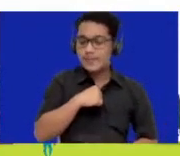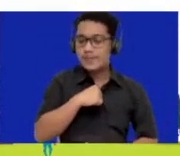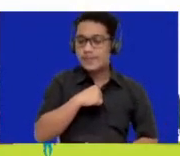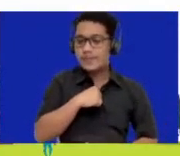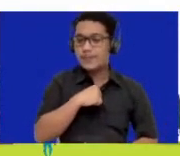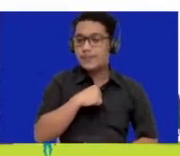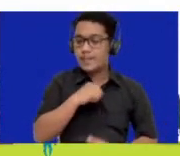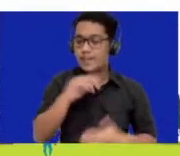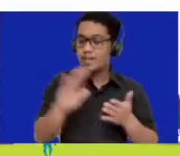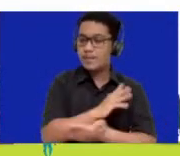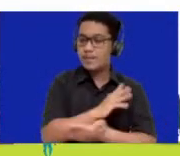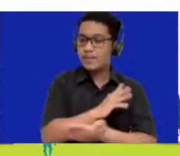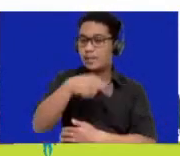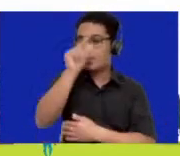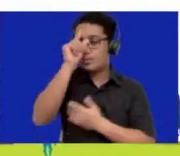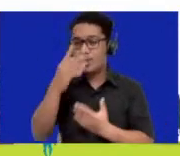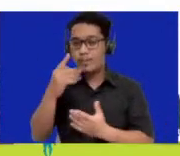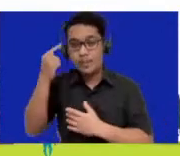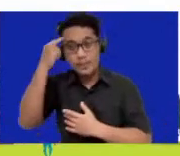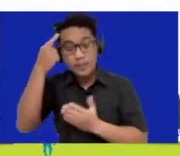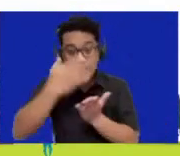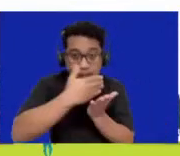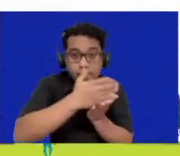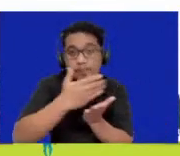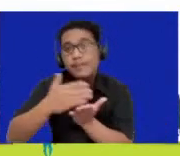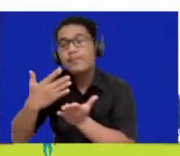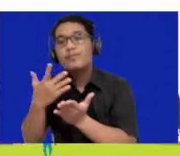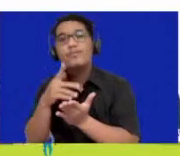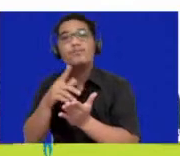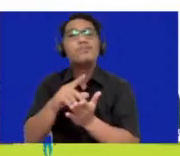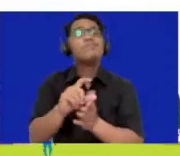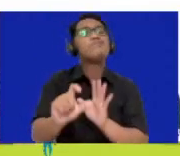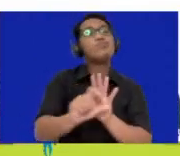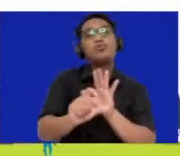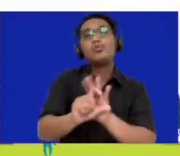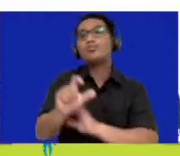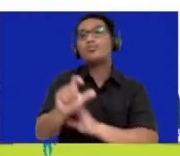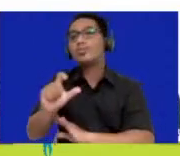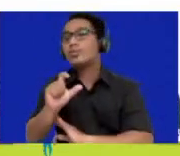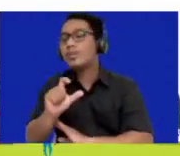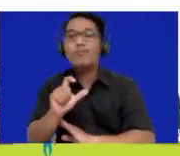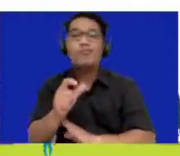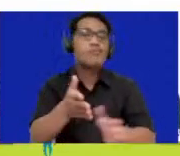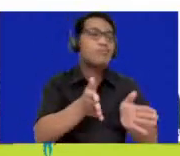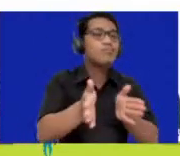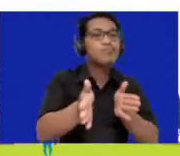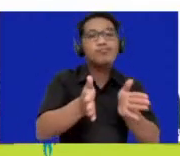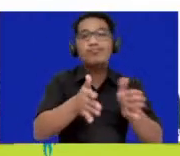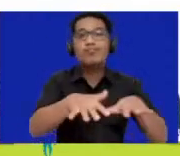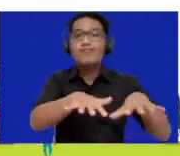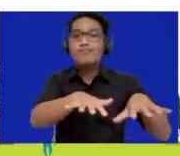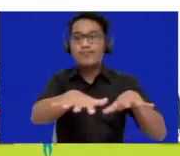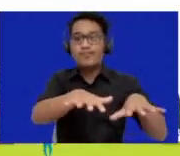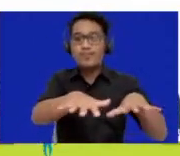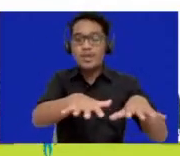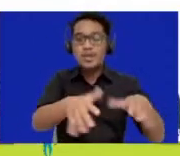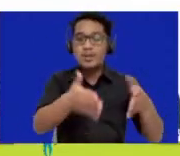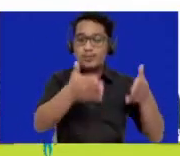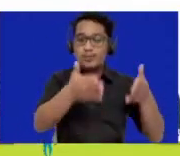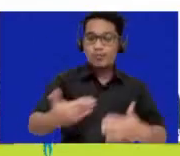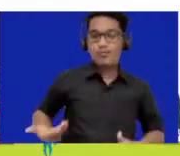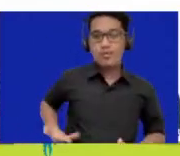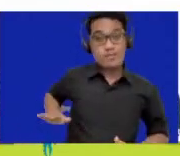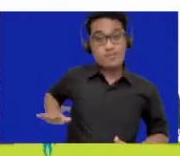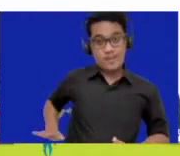as well as youth-led disaster risk reduction initiatives in Bangladesh. Bangladesh is among the